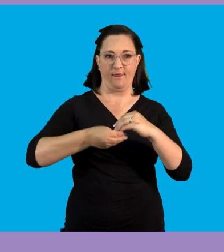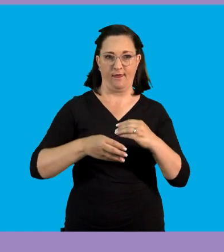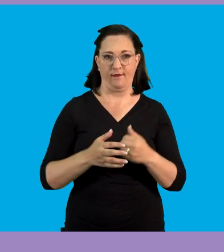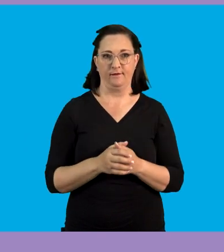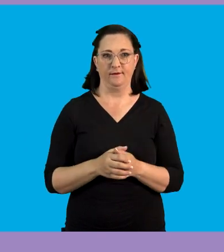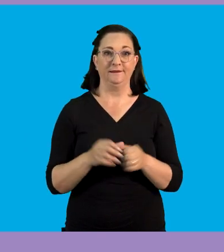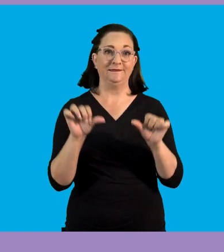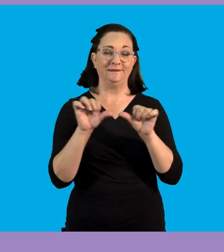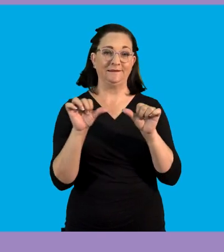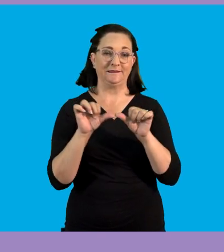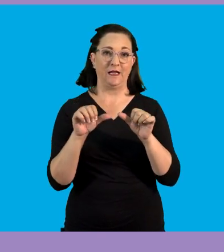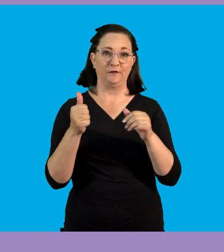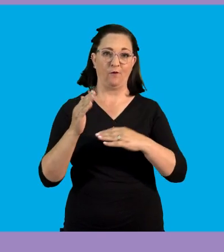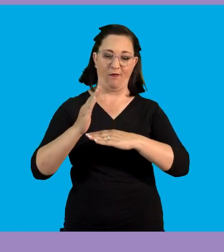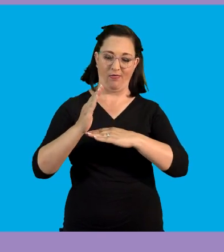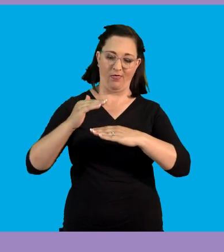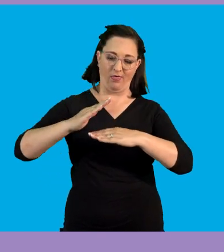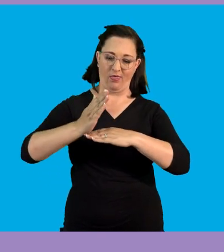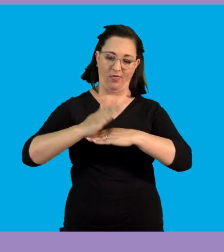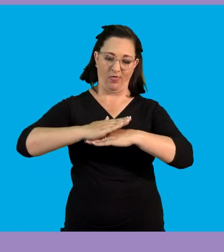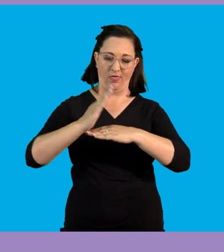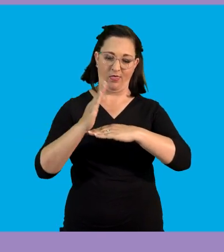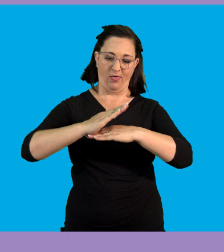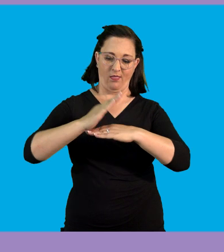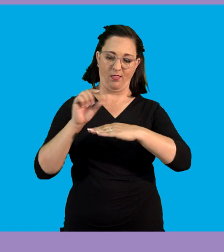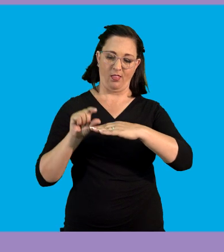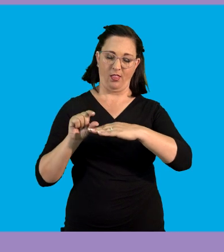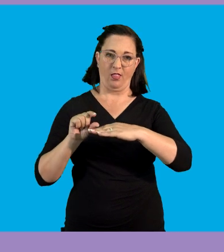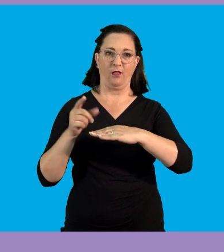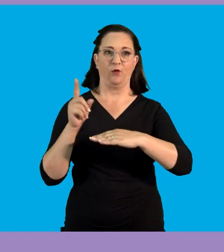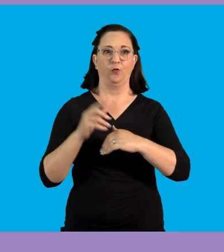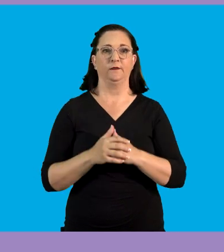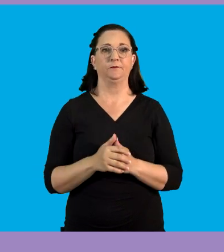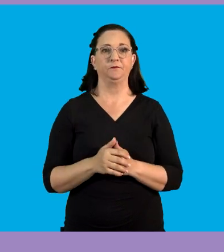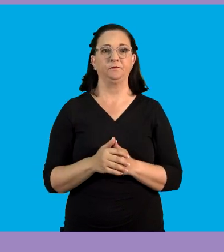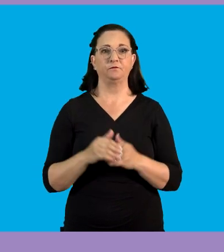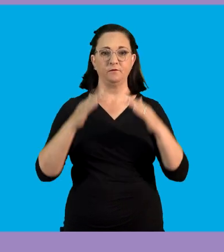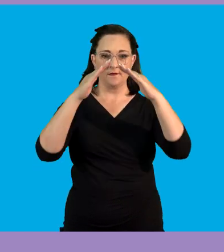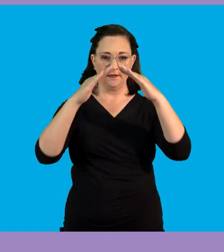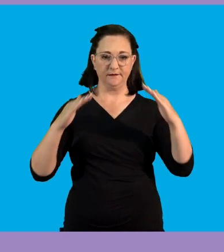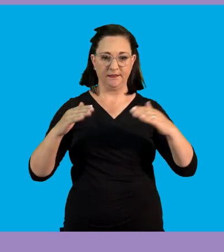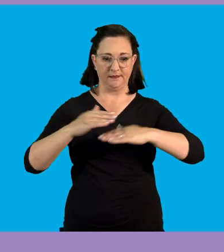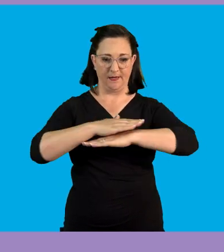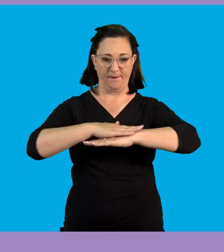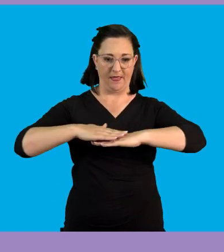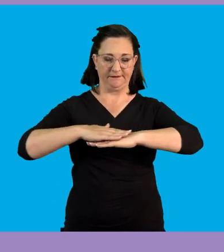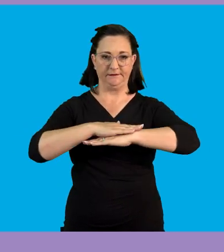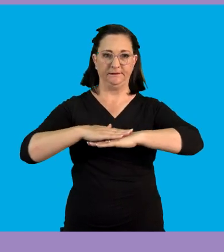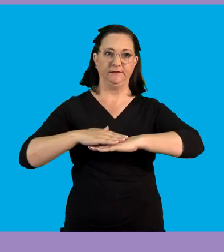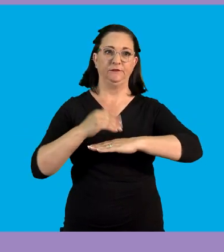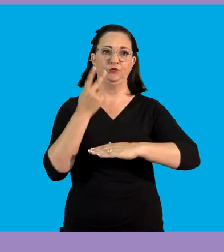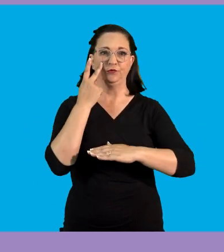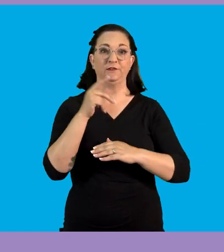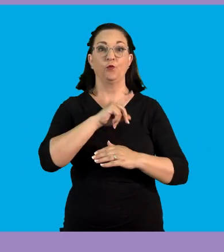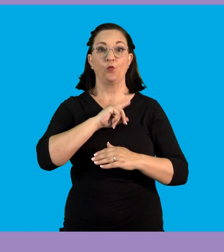size of the angles of an equilateral triangle, the sides and base angles of an